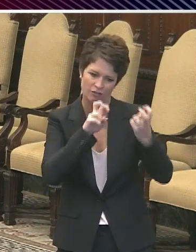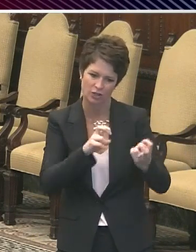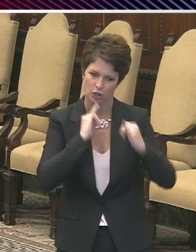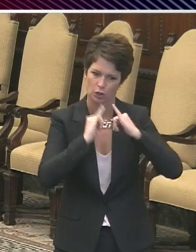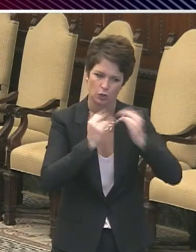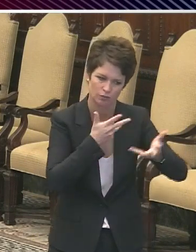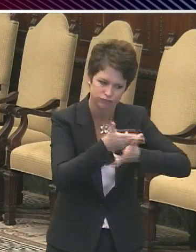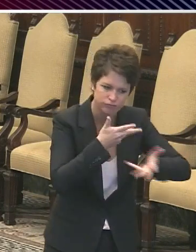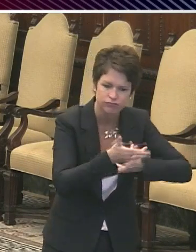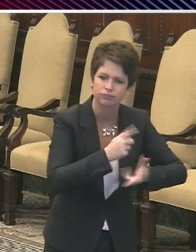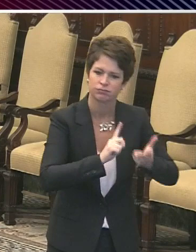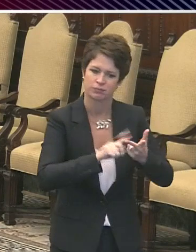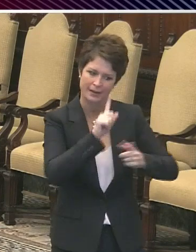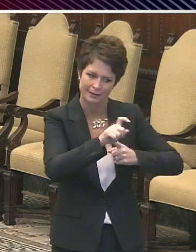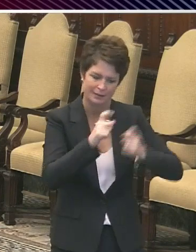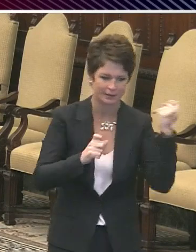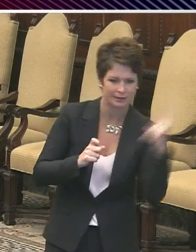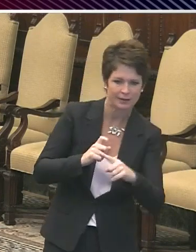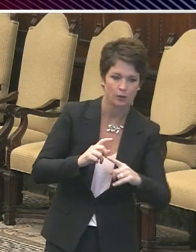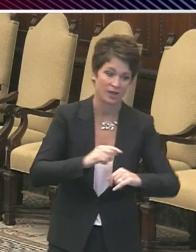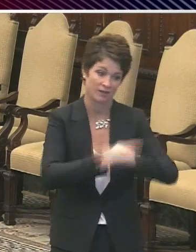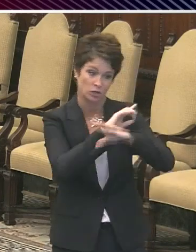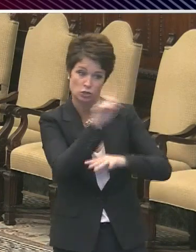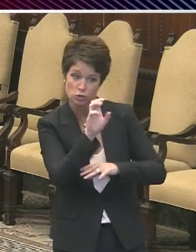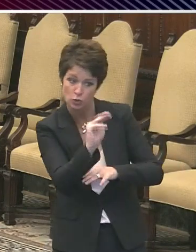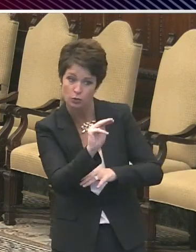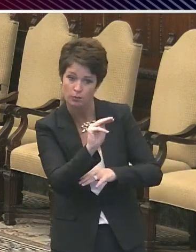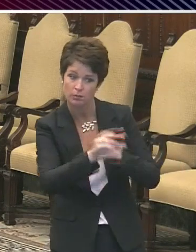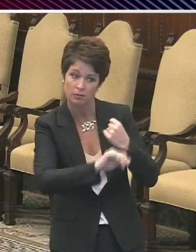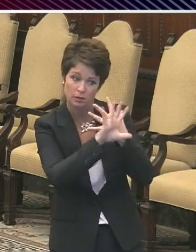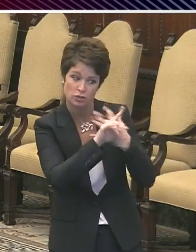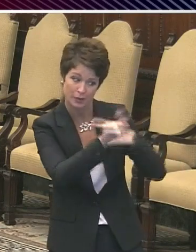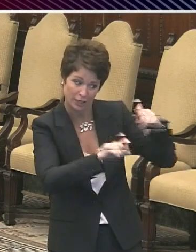interviewing? Will there be Zoom calls for the hiring or?